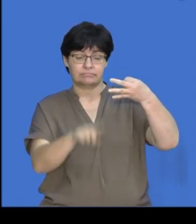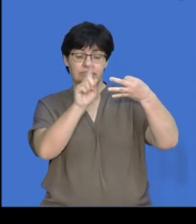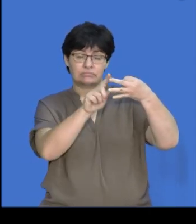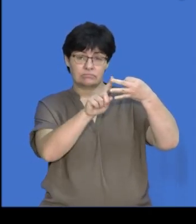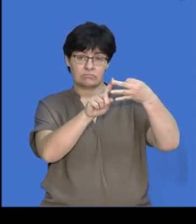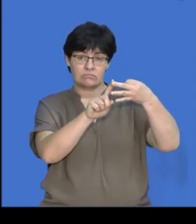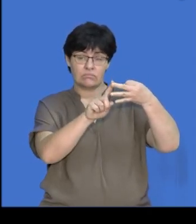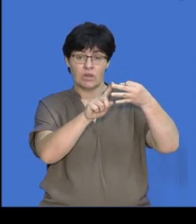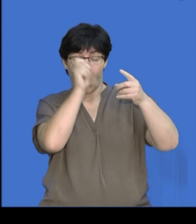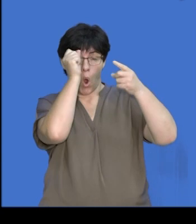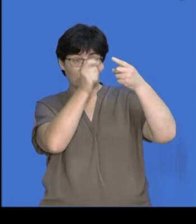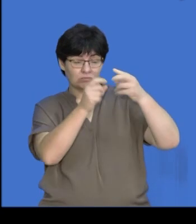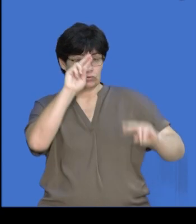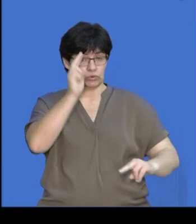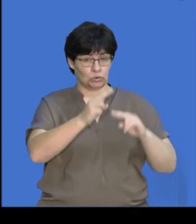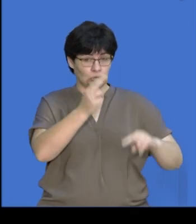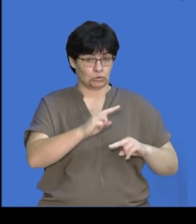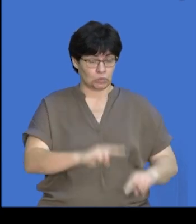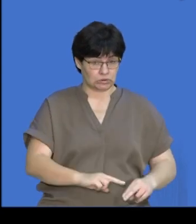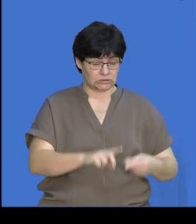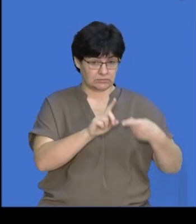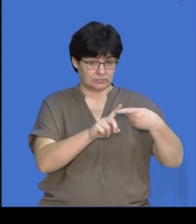objective questions,